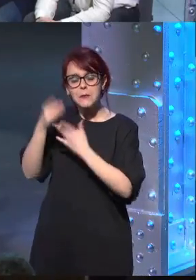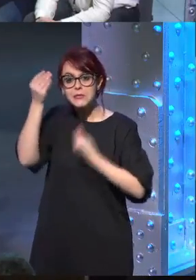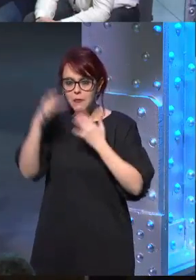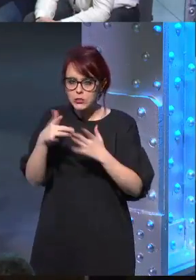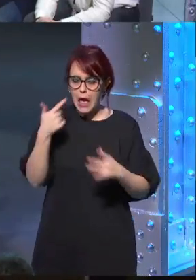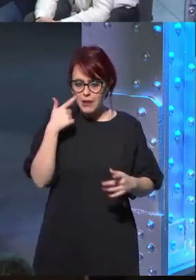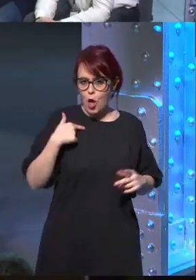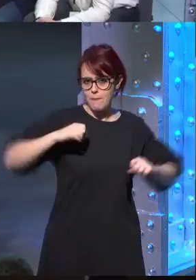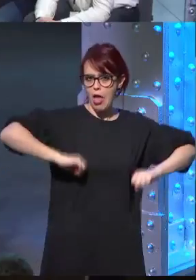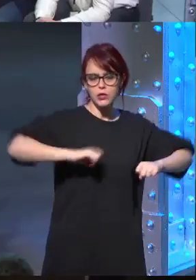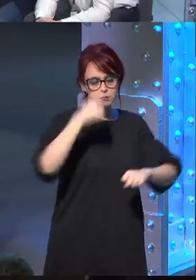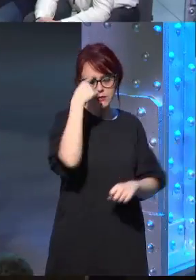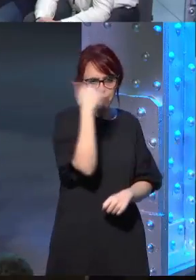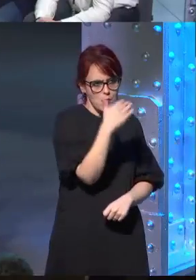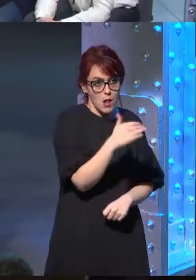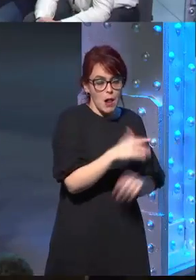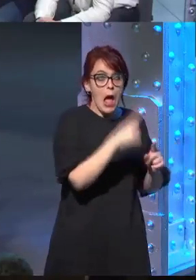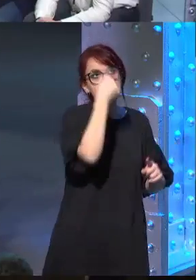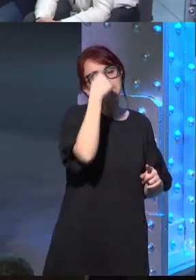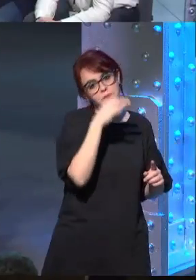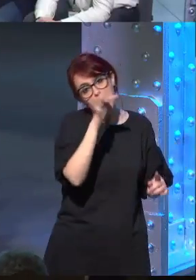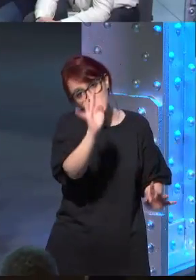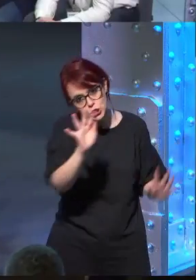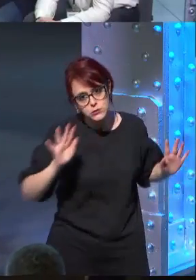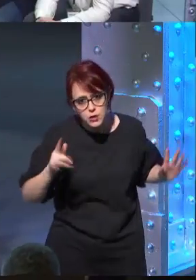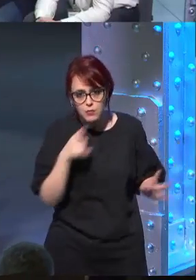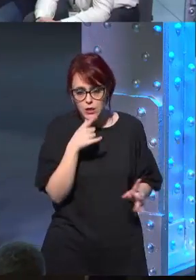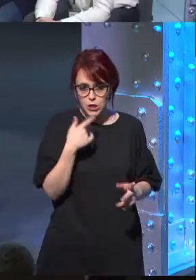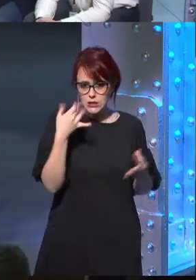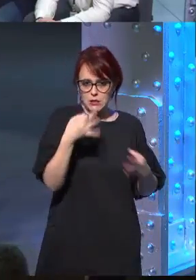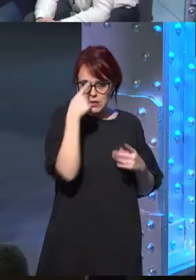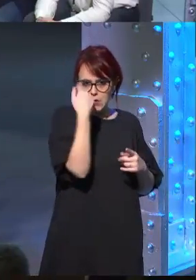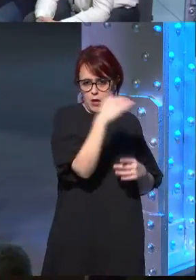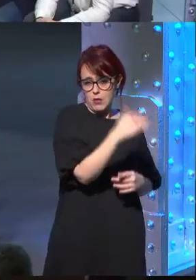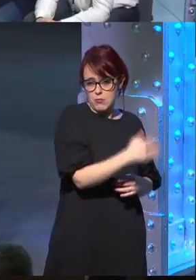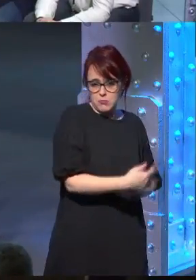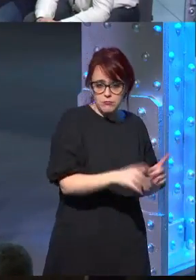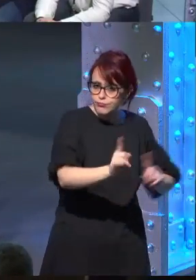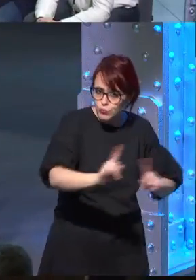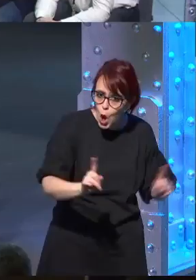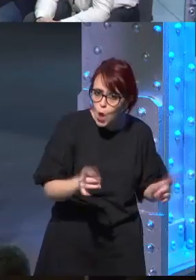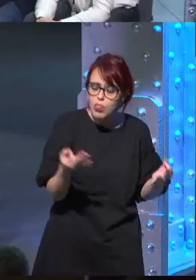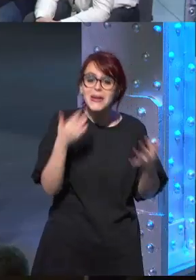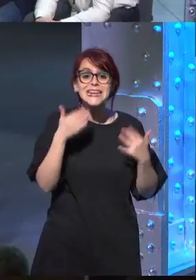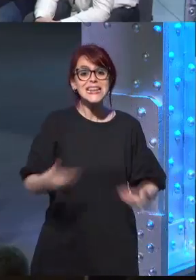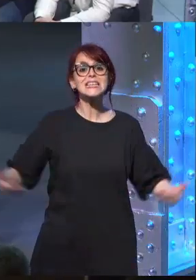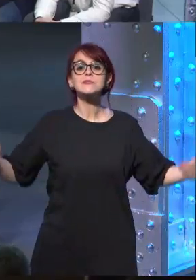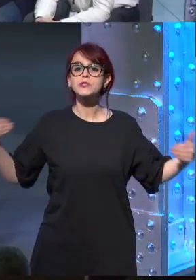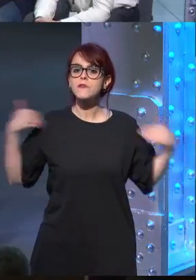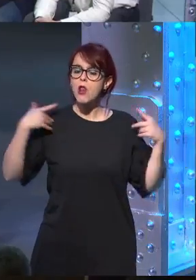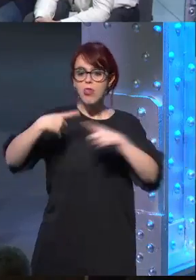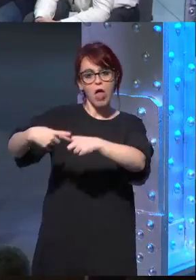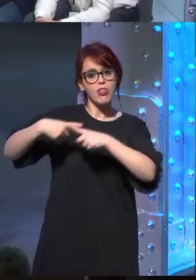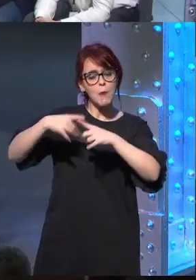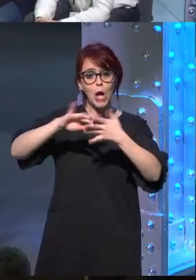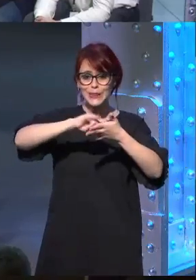of experience that we have, because we always think on the wrong things, and we